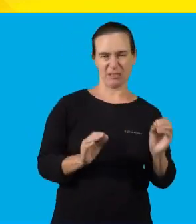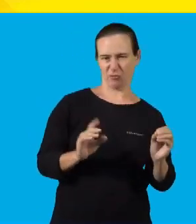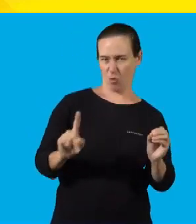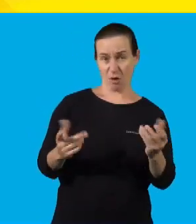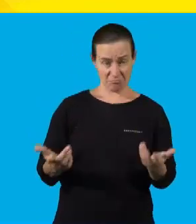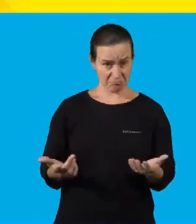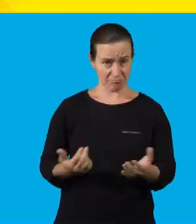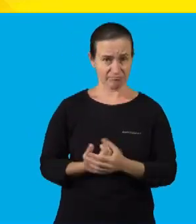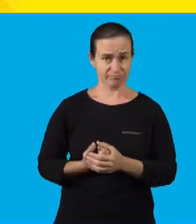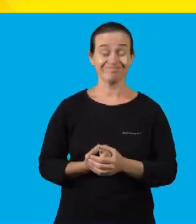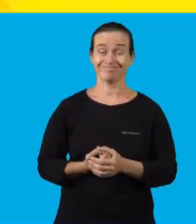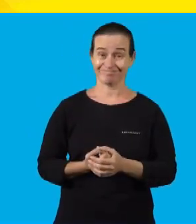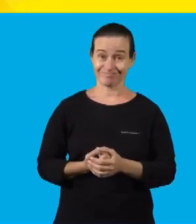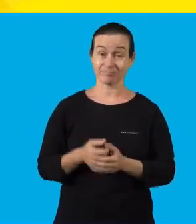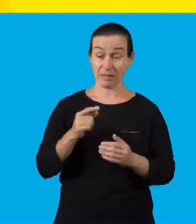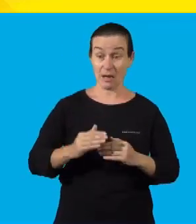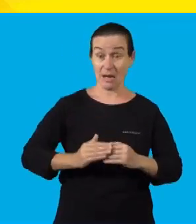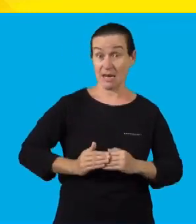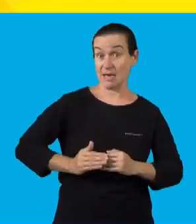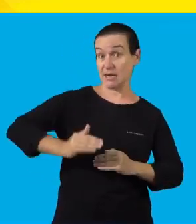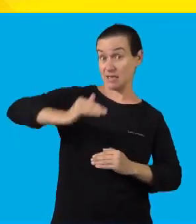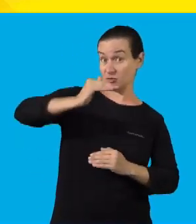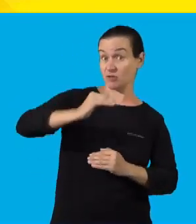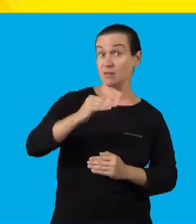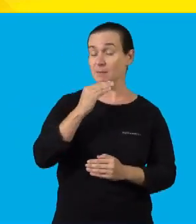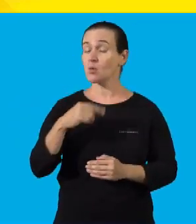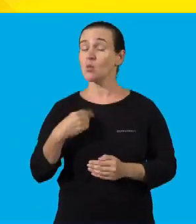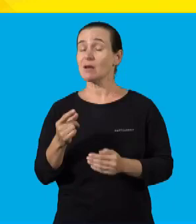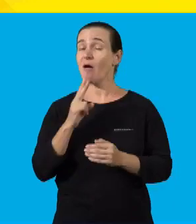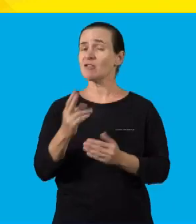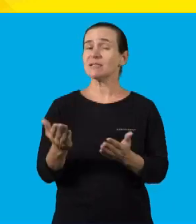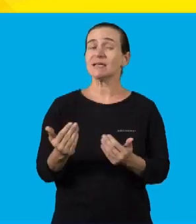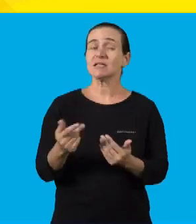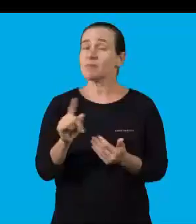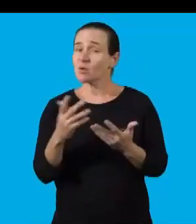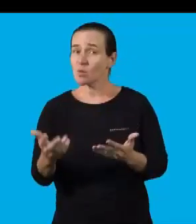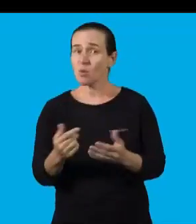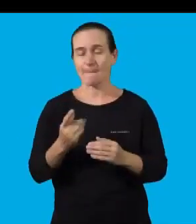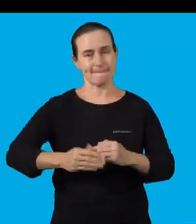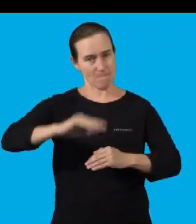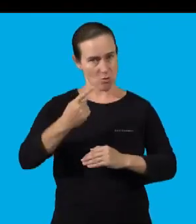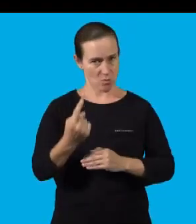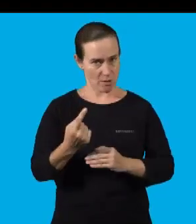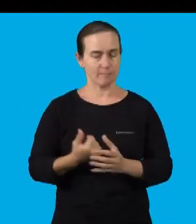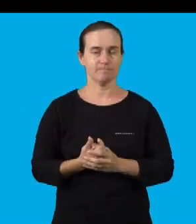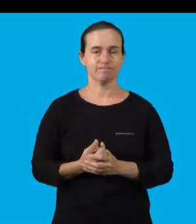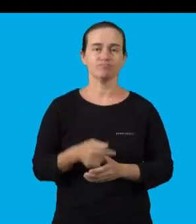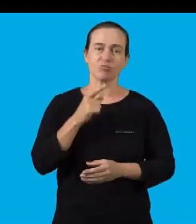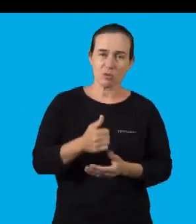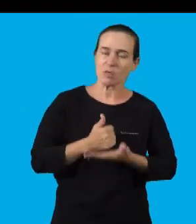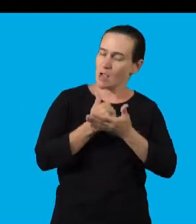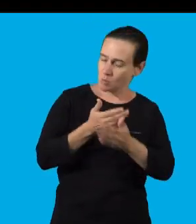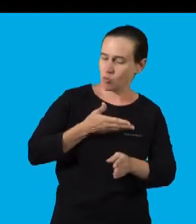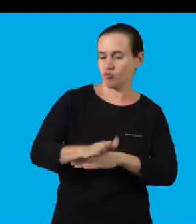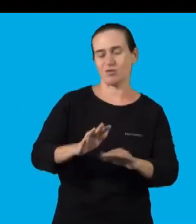between 0 and 1. And in this case, because it is increasing, we are of course expecting an answer that is greater than 1. This